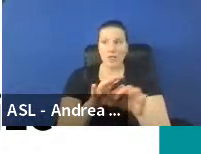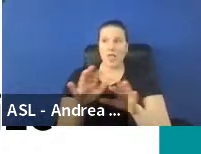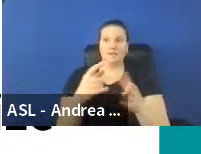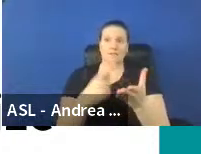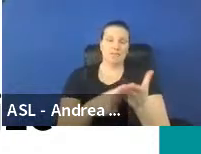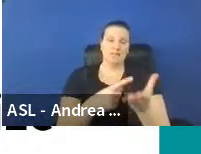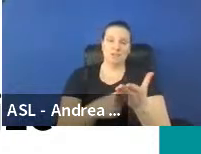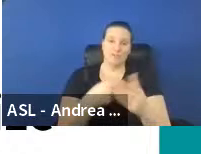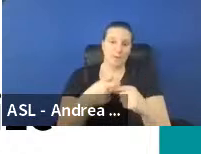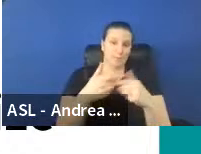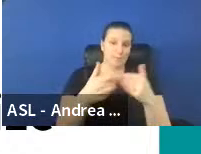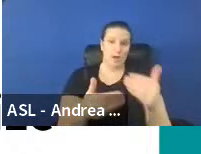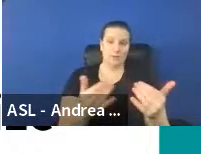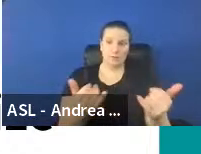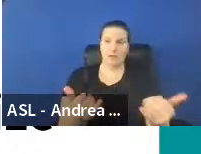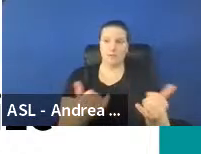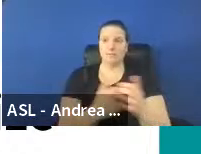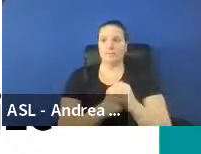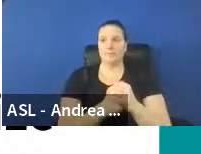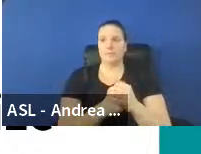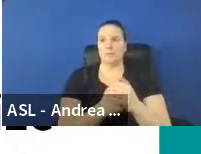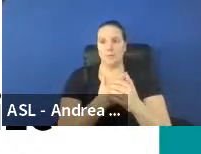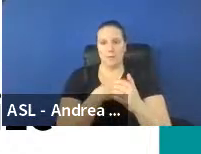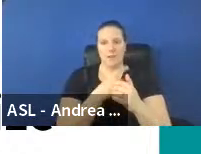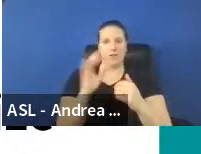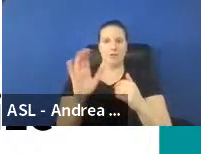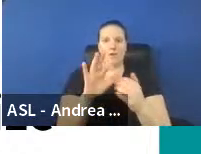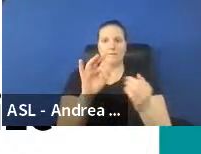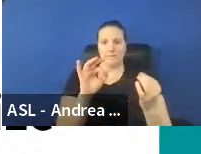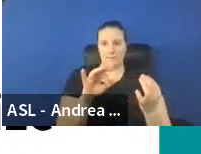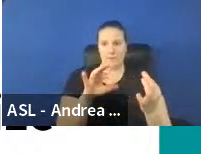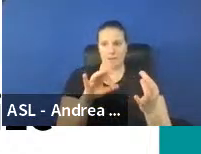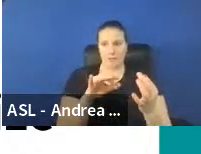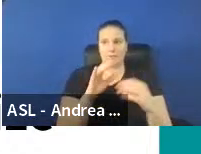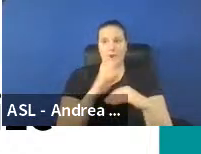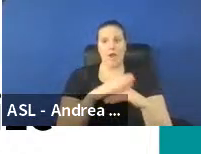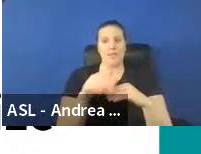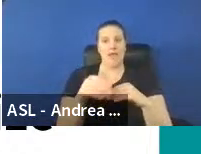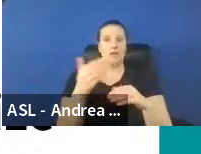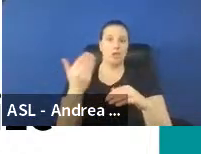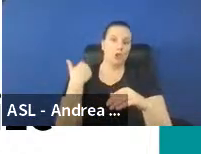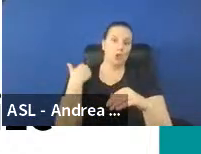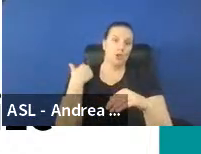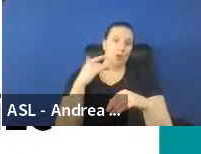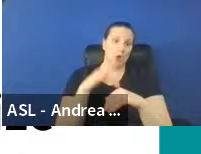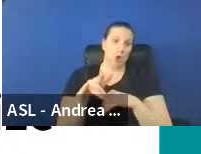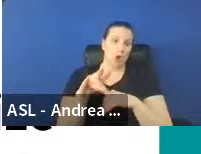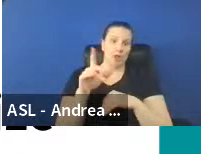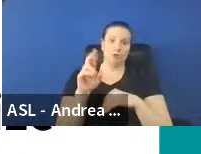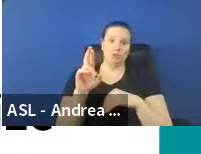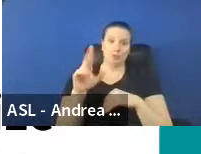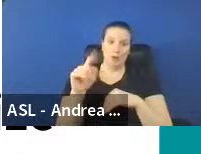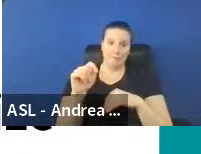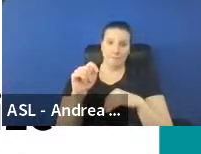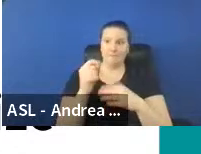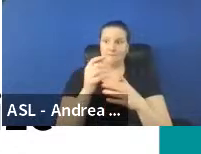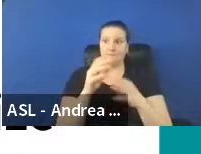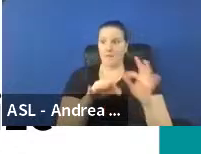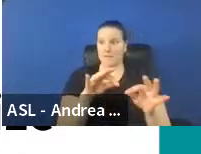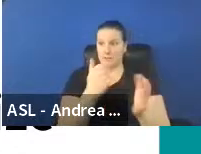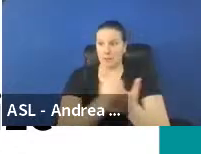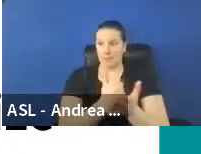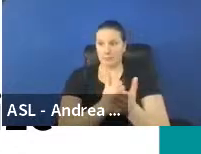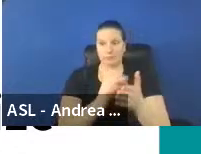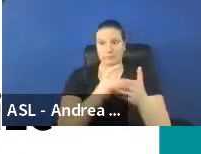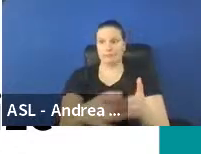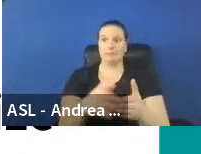from the process to date. And we'd really like to get your feedback on those early draft findings that I touched on to help us guide that